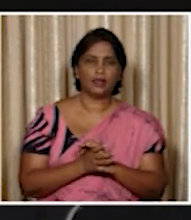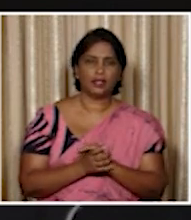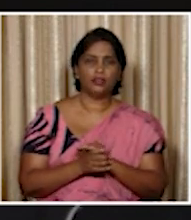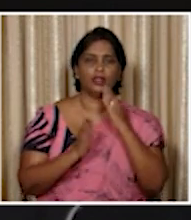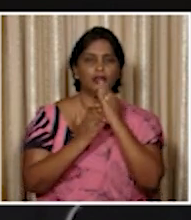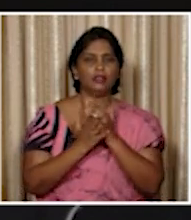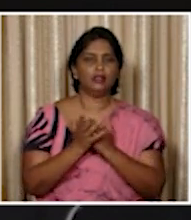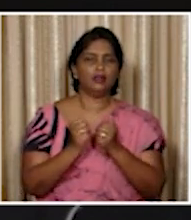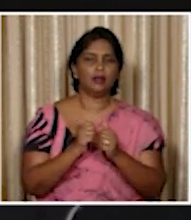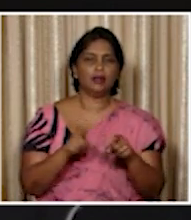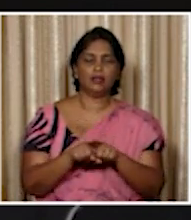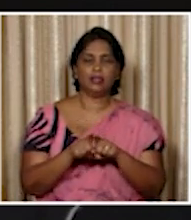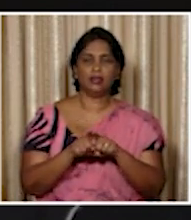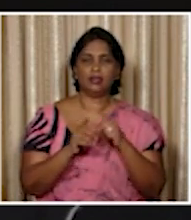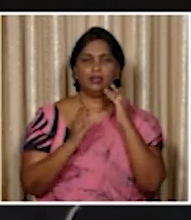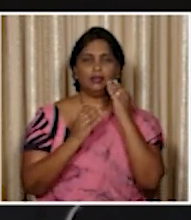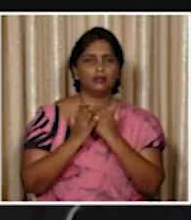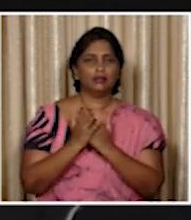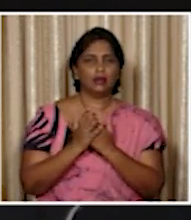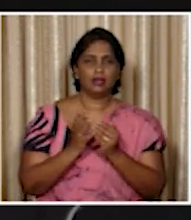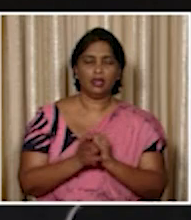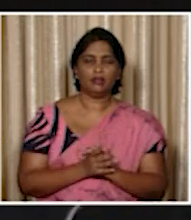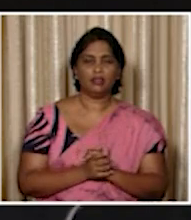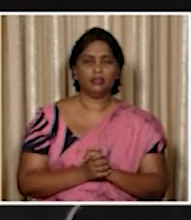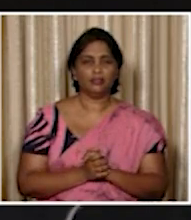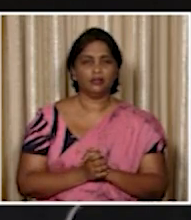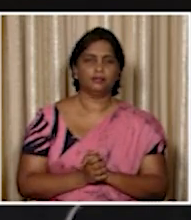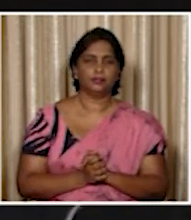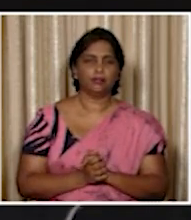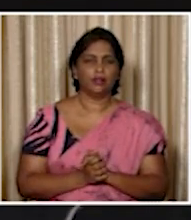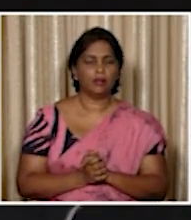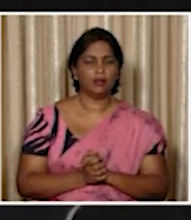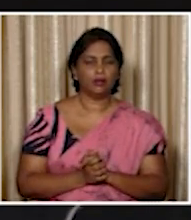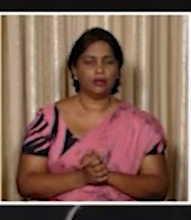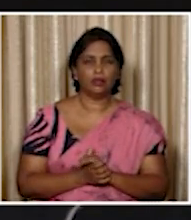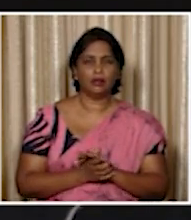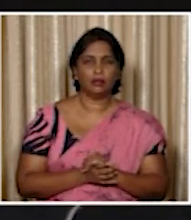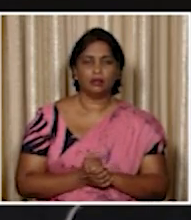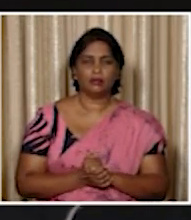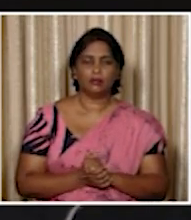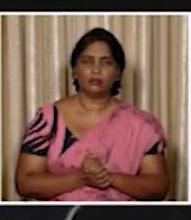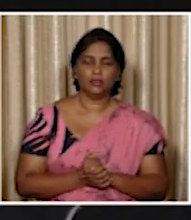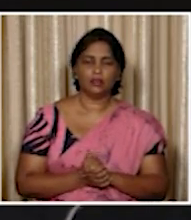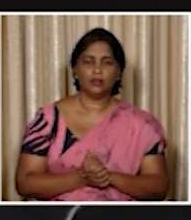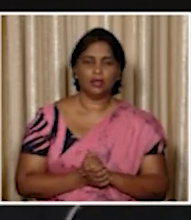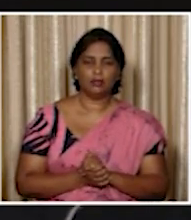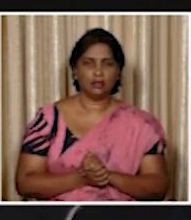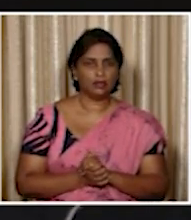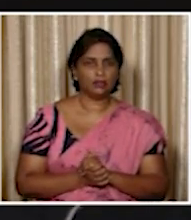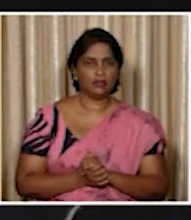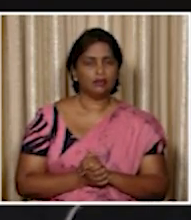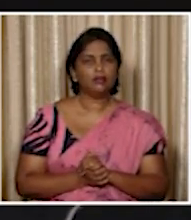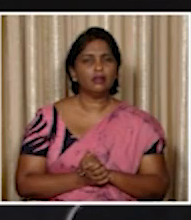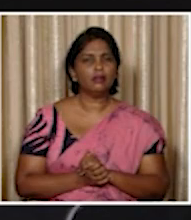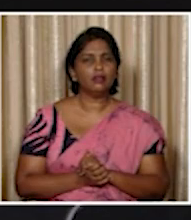our data and take down our content. It is not only the posts that are critical of it and inconvenient to it